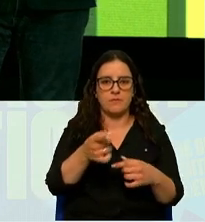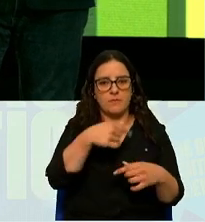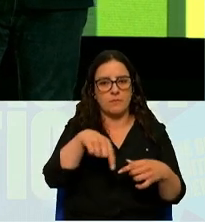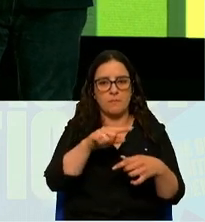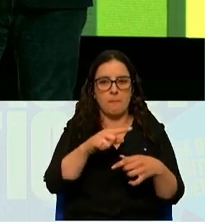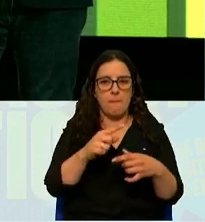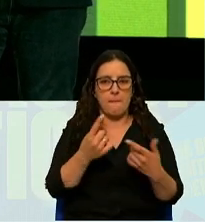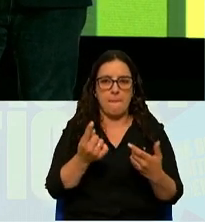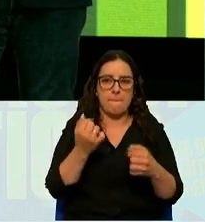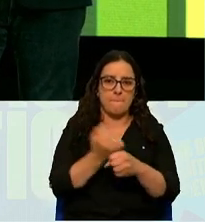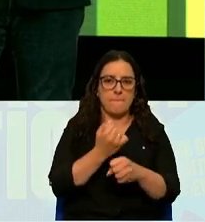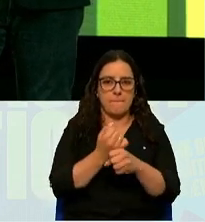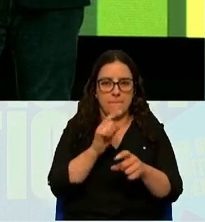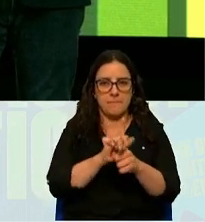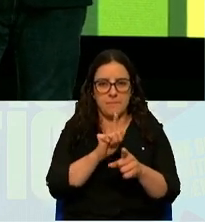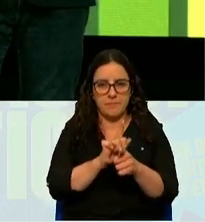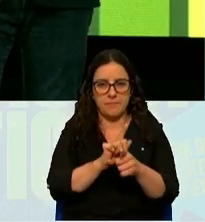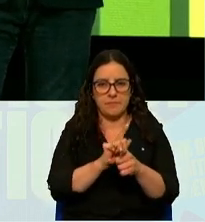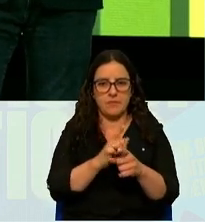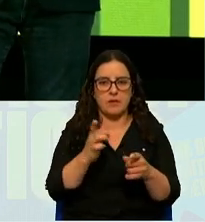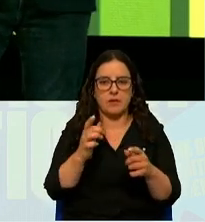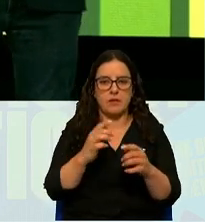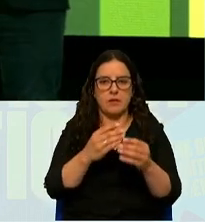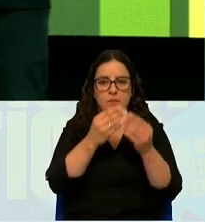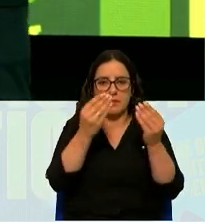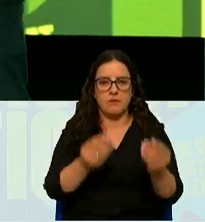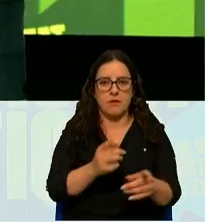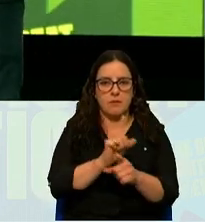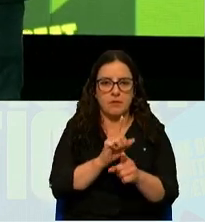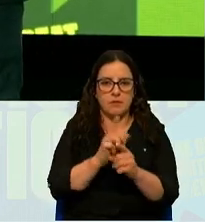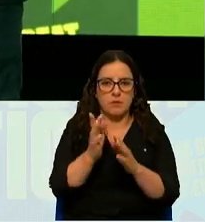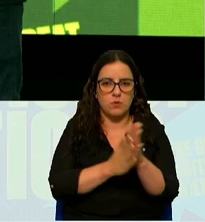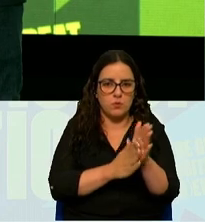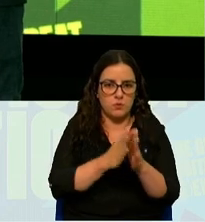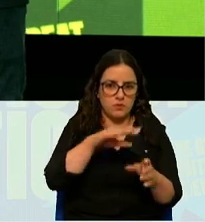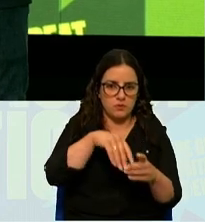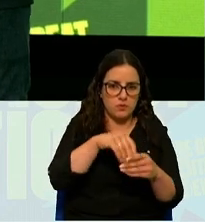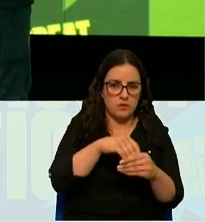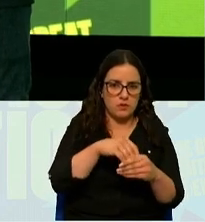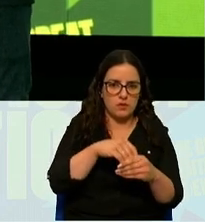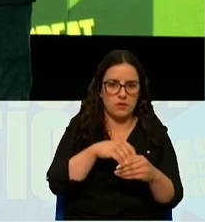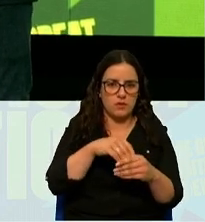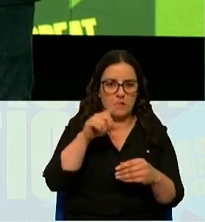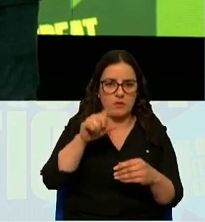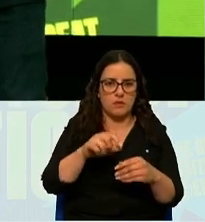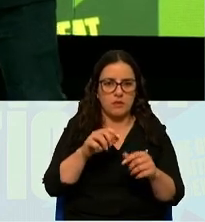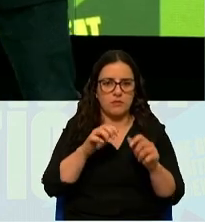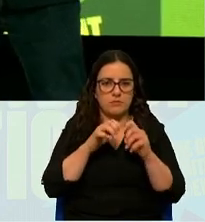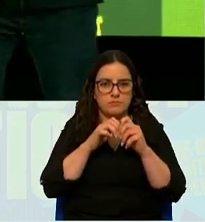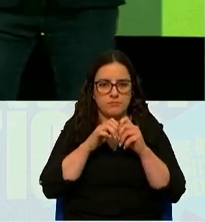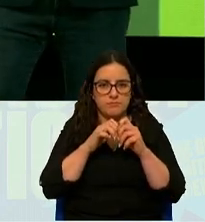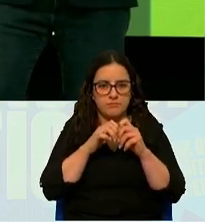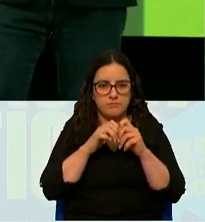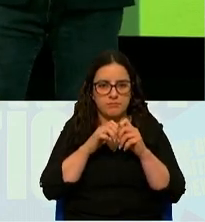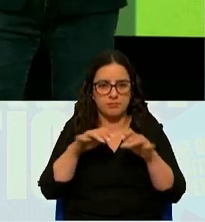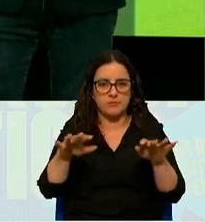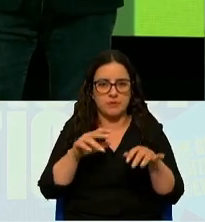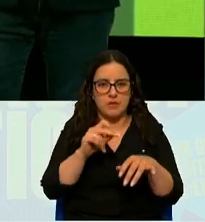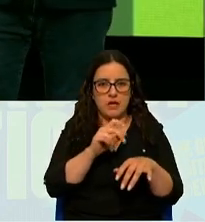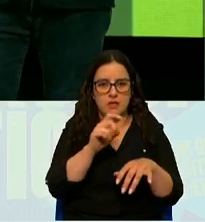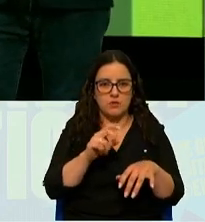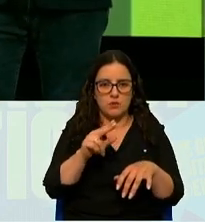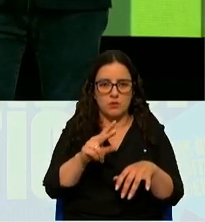same functionality, the same platform that we use internally. We also expose it as part of Azure. So your company can be